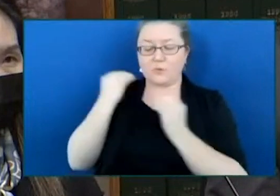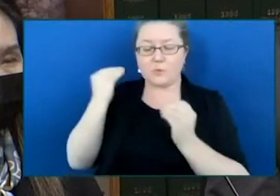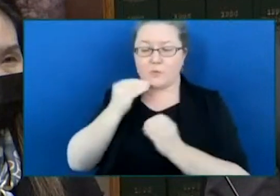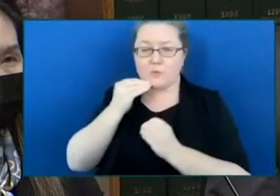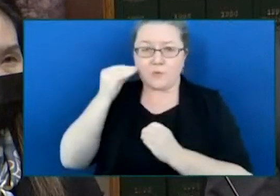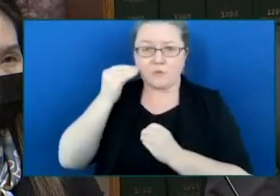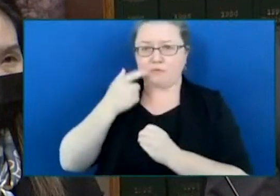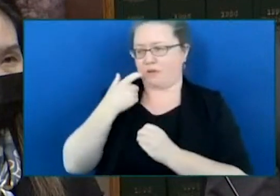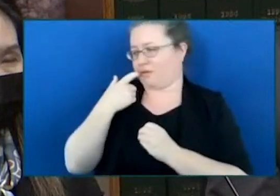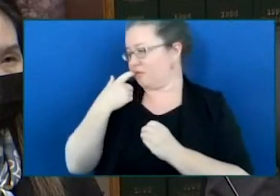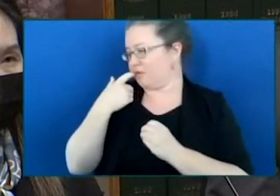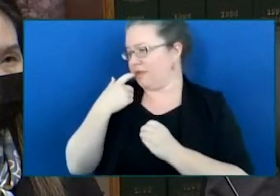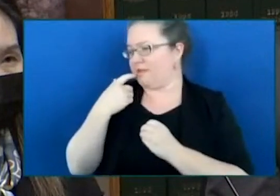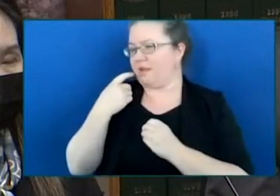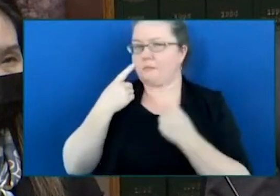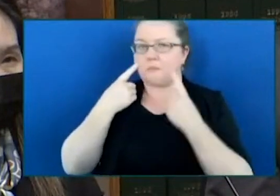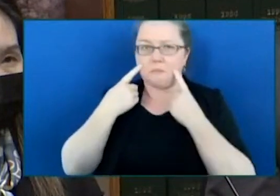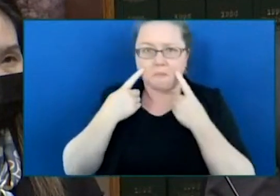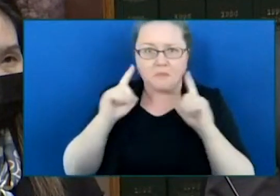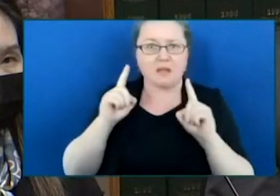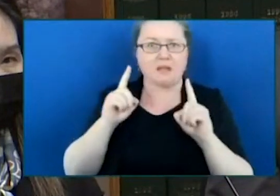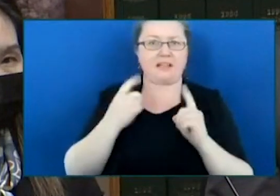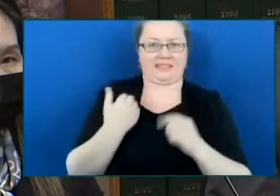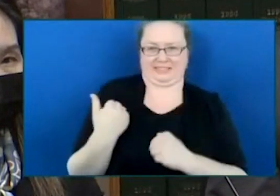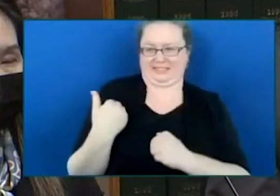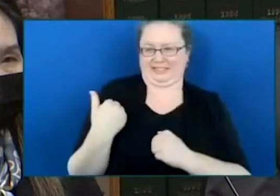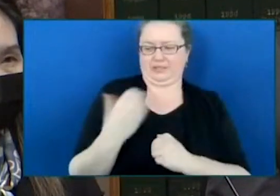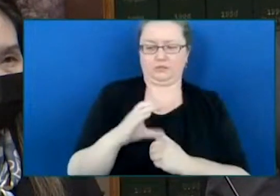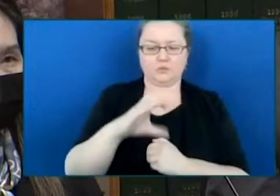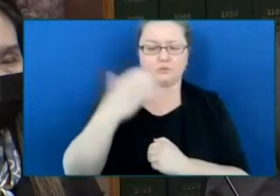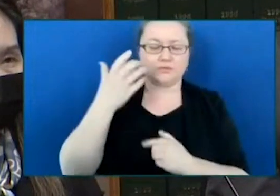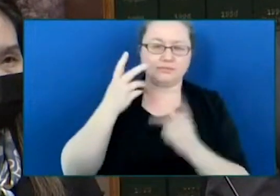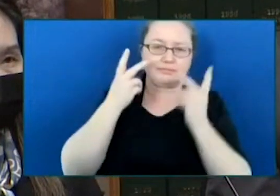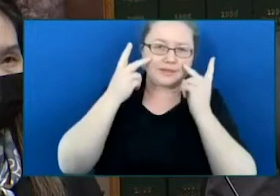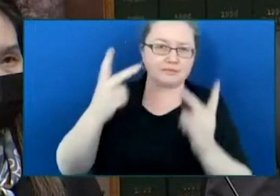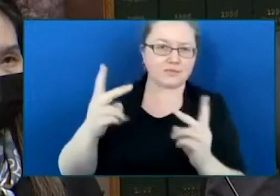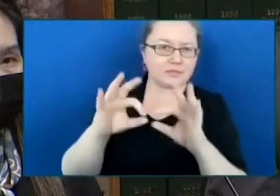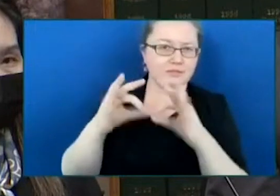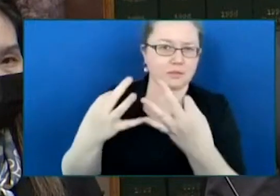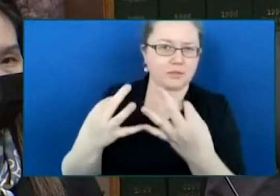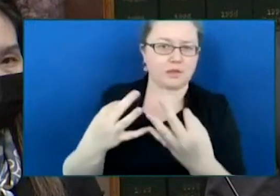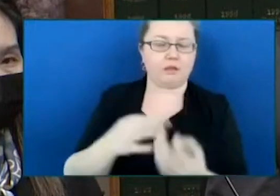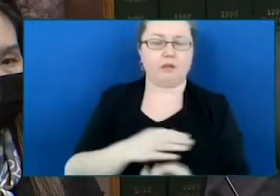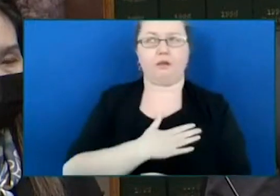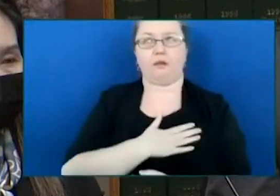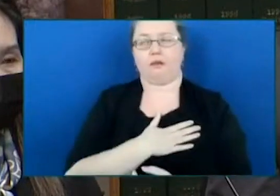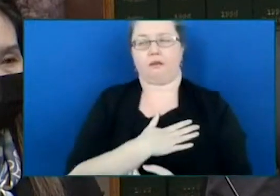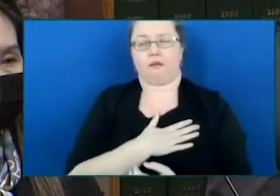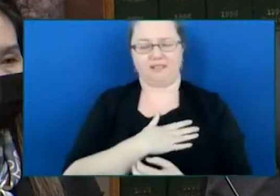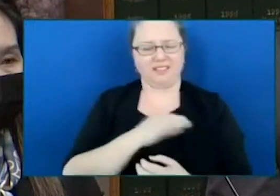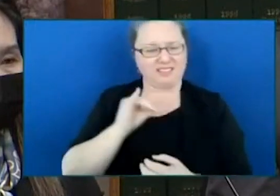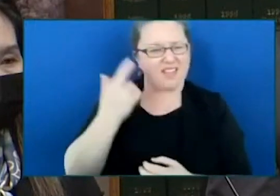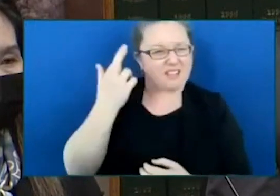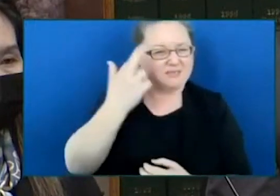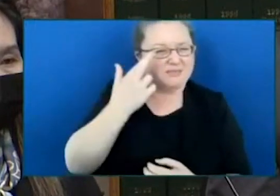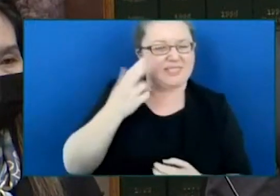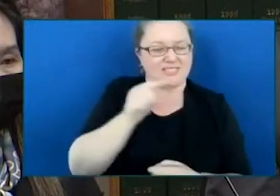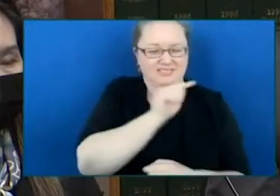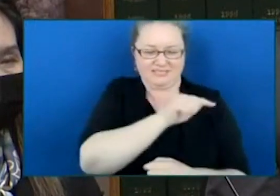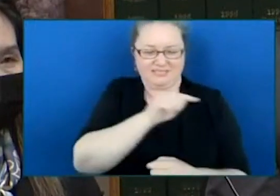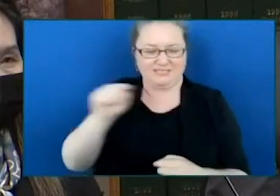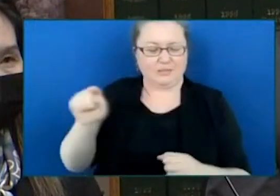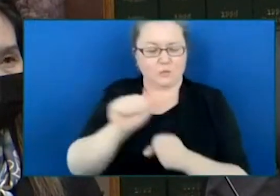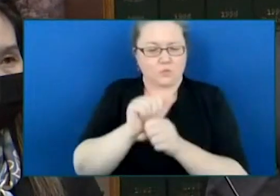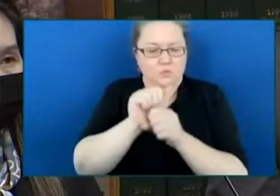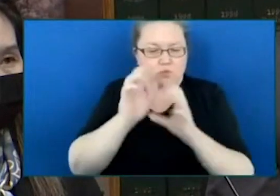with his family. It's for Daniel and so many others that frontline workers remain committed to this fight. So too is our